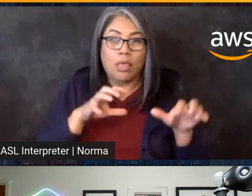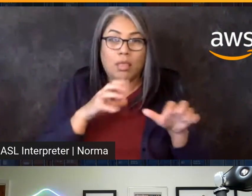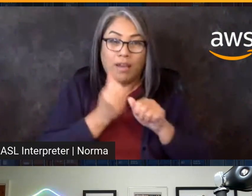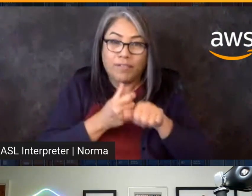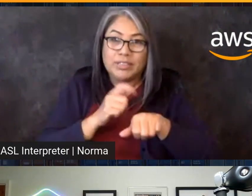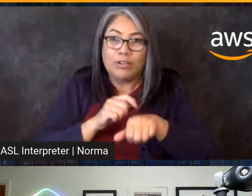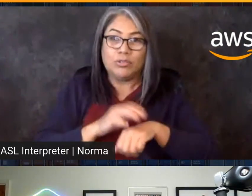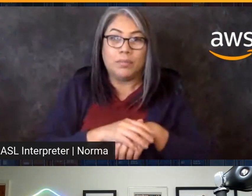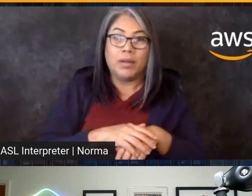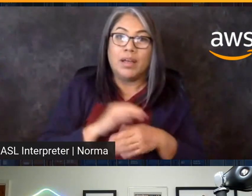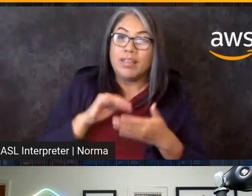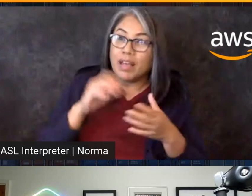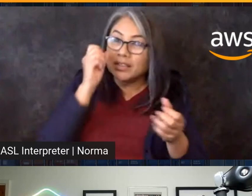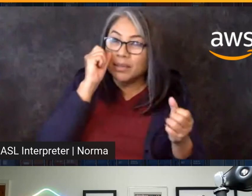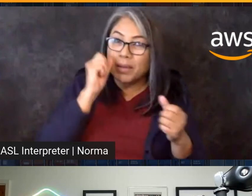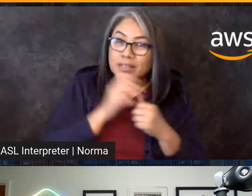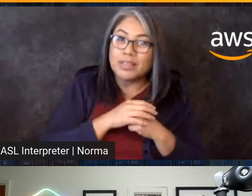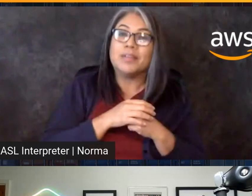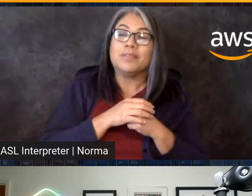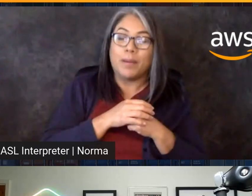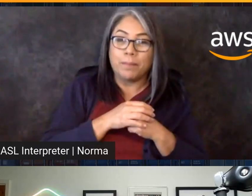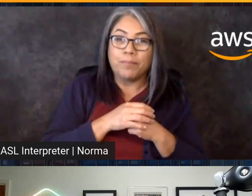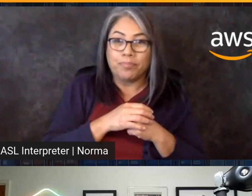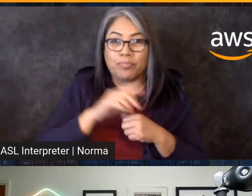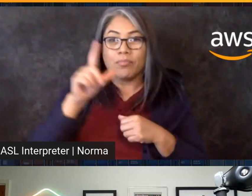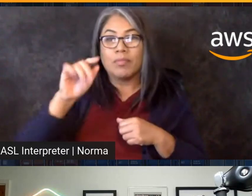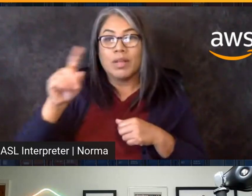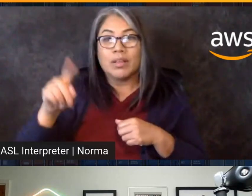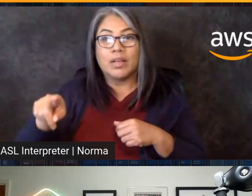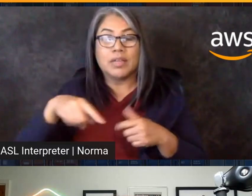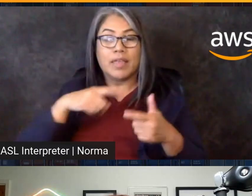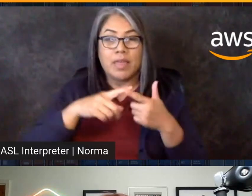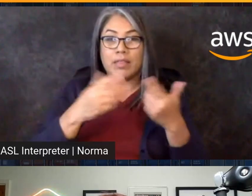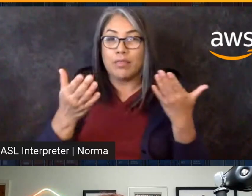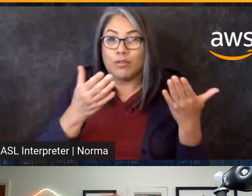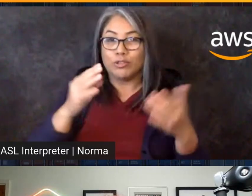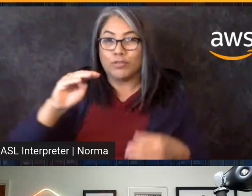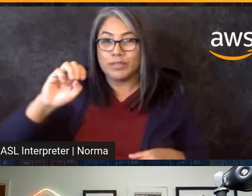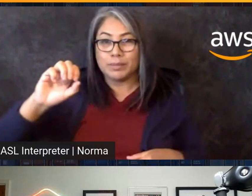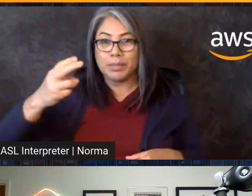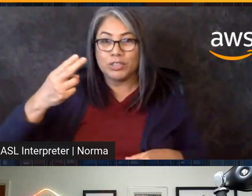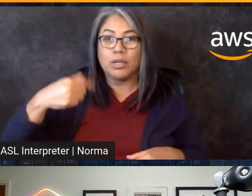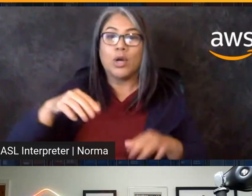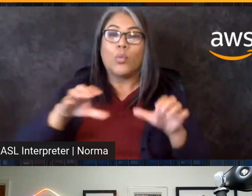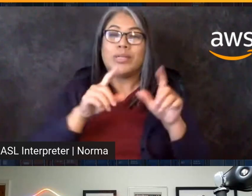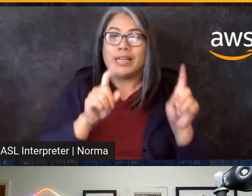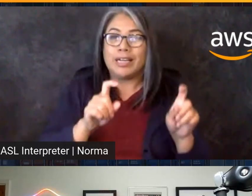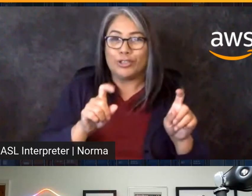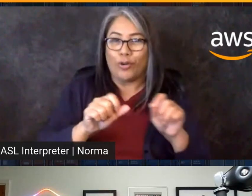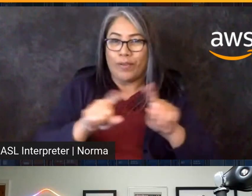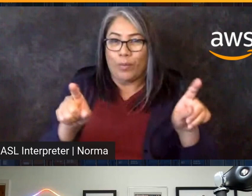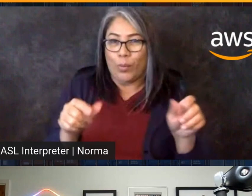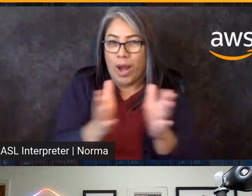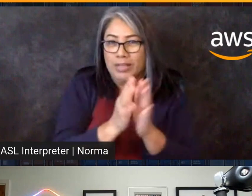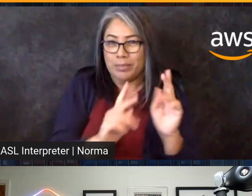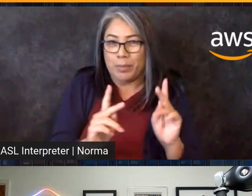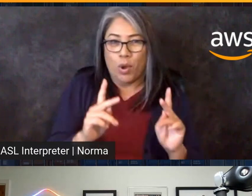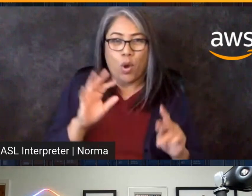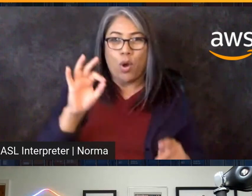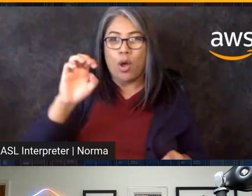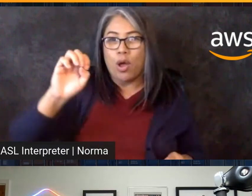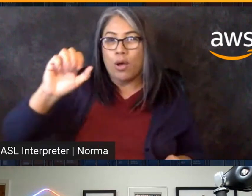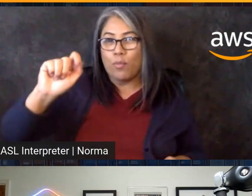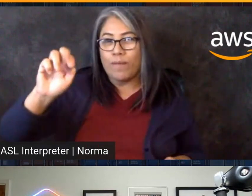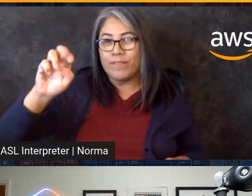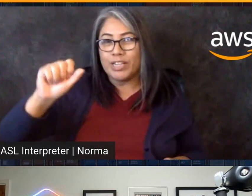That's amazing. Yeah. And in the service mesh, we did a survey and we were asking people what features they were most